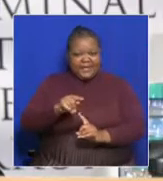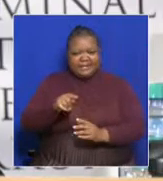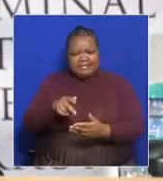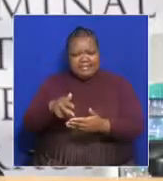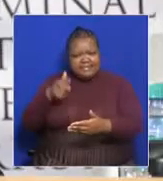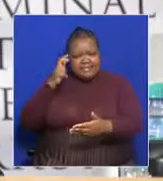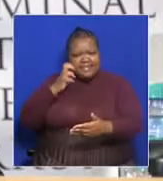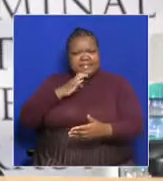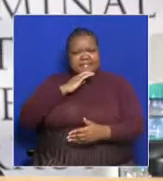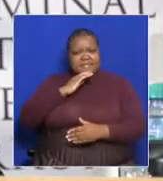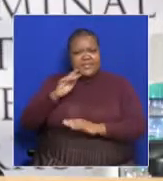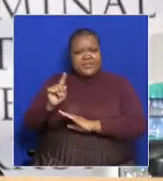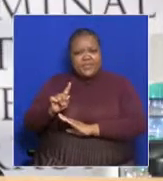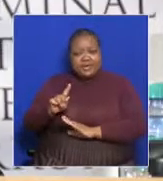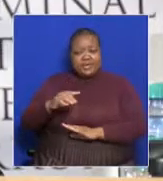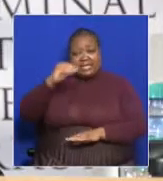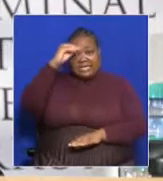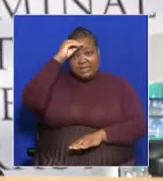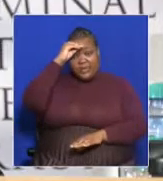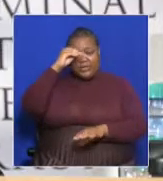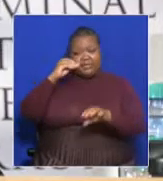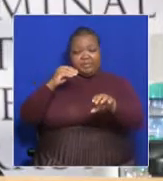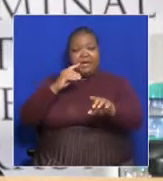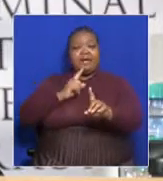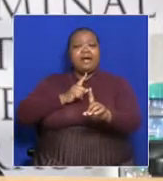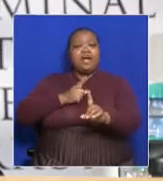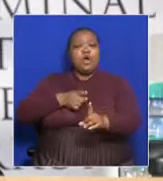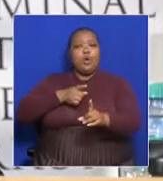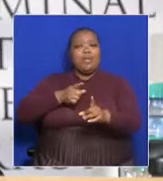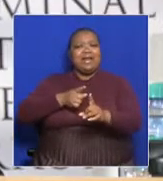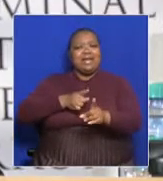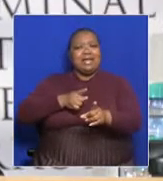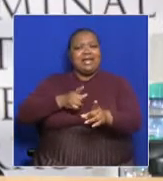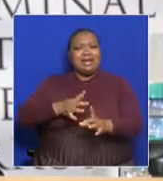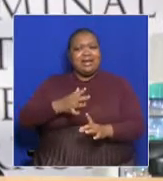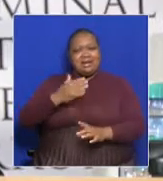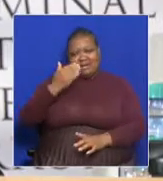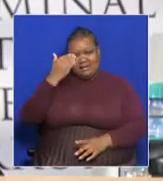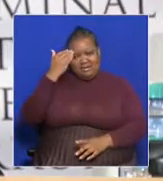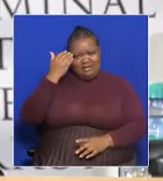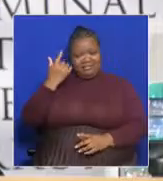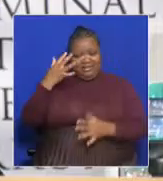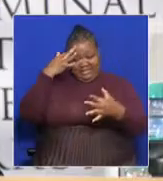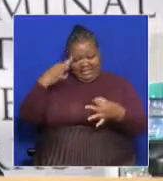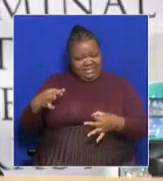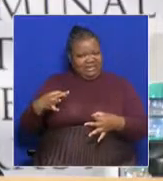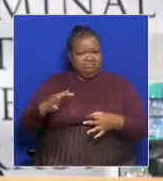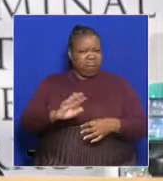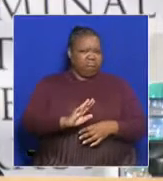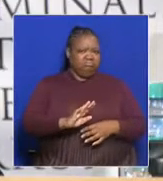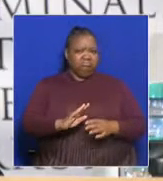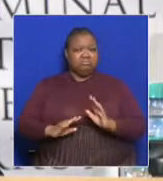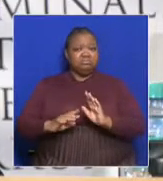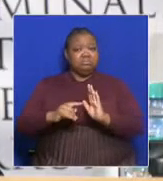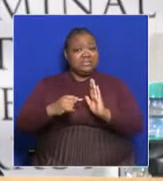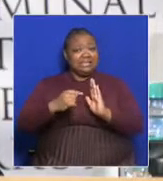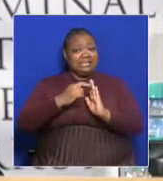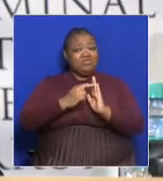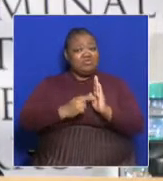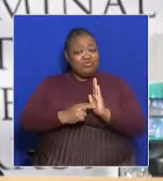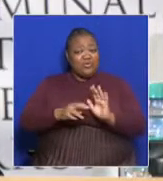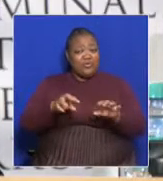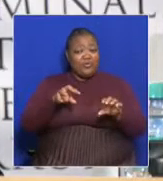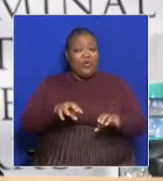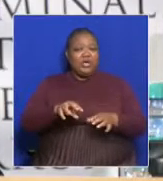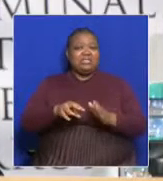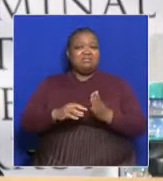station commanders and everybody has got no discretion on this. This prescript compels them, you register. Unlike